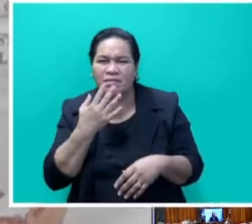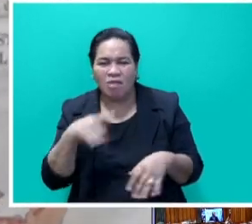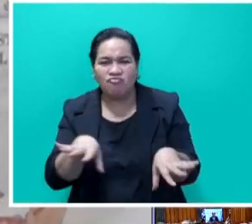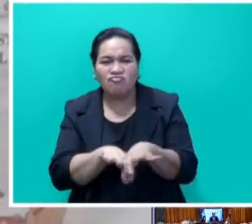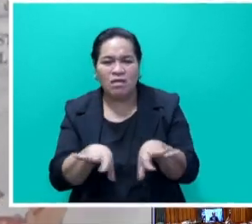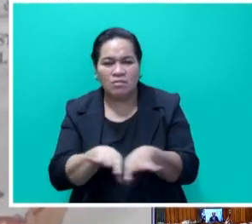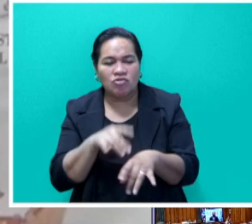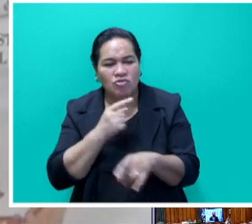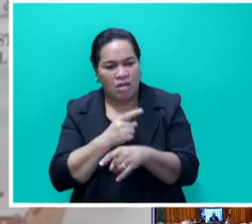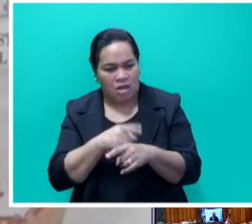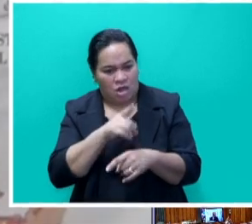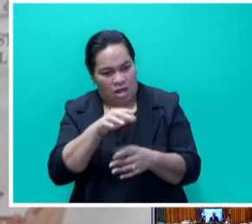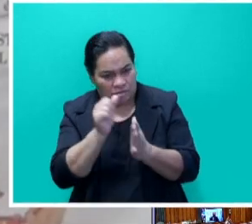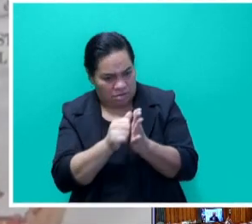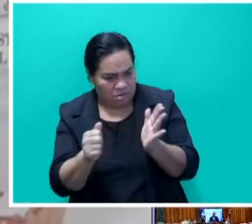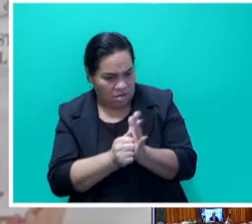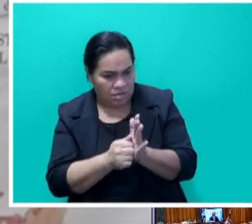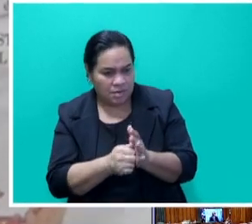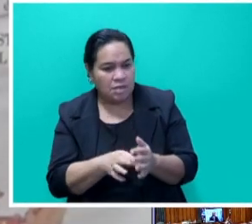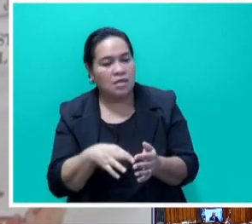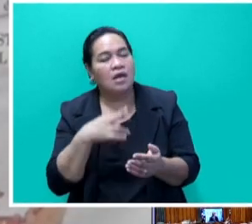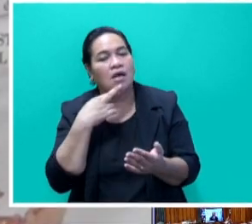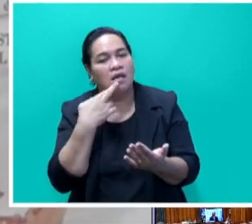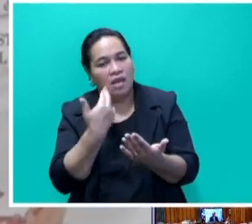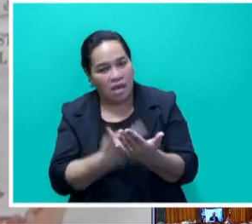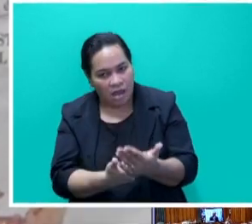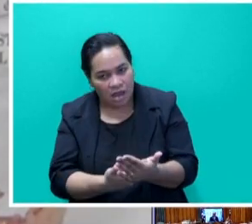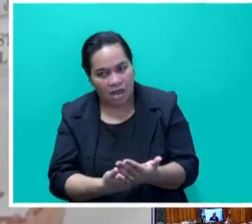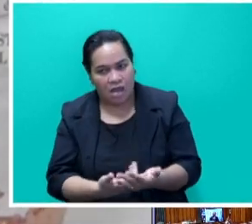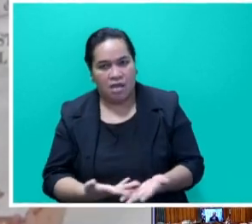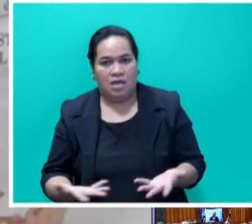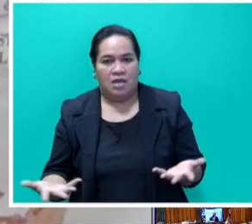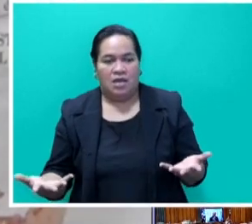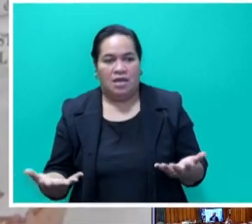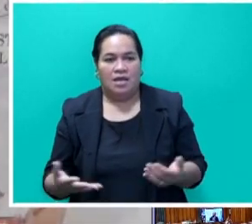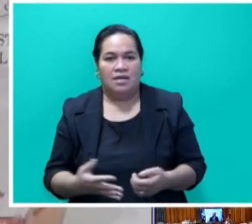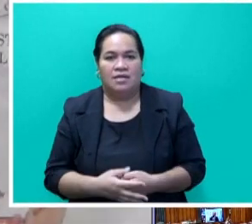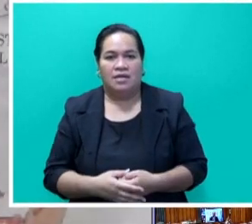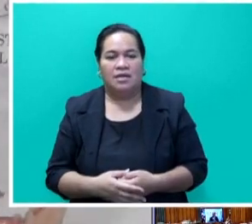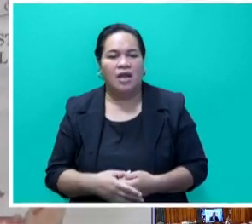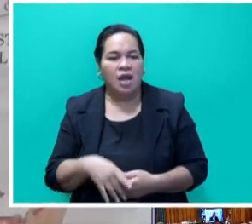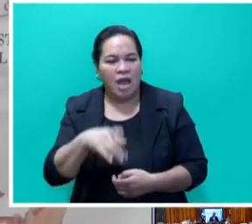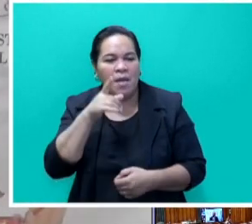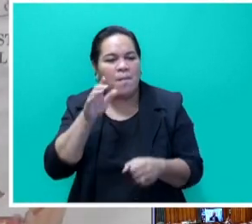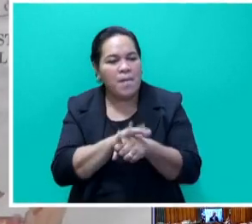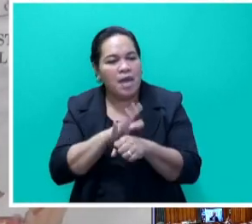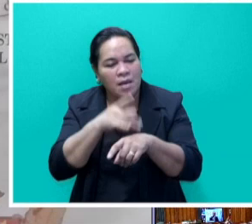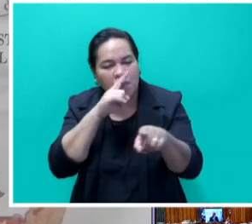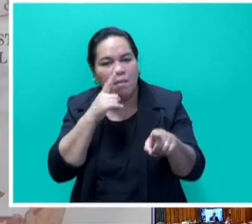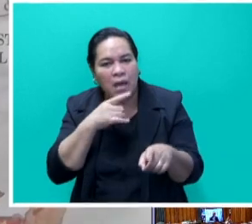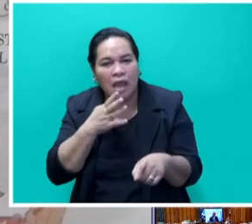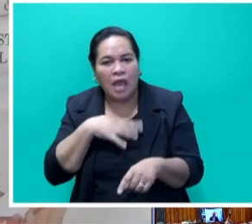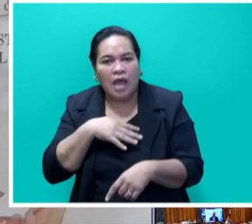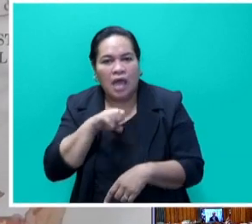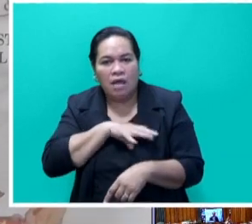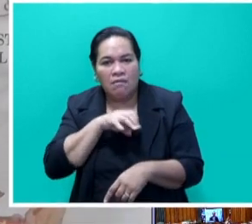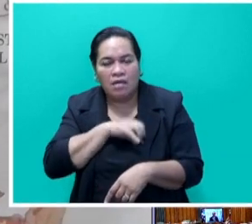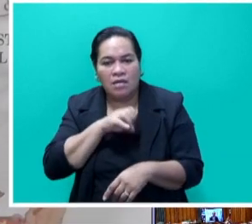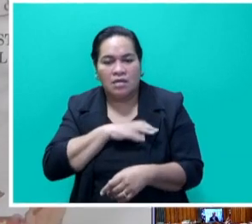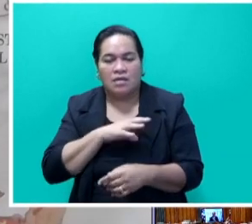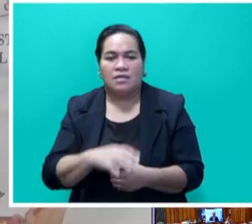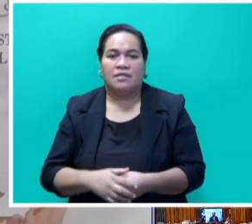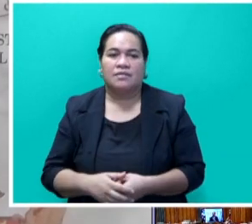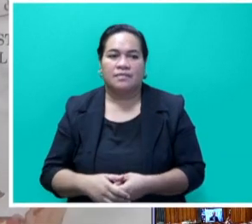on statements that are lies. This is fear-mongering, fake lies, blatant lies. We're seeing